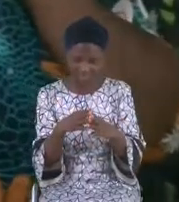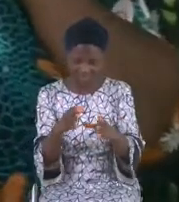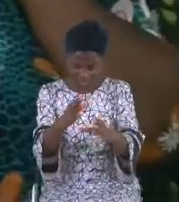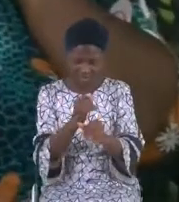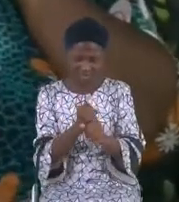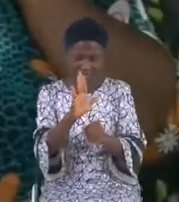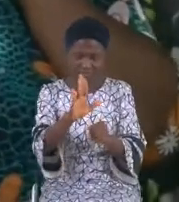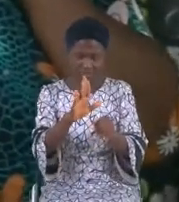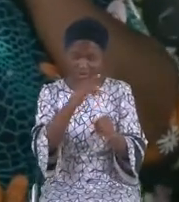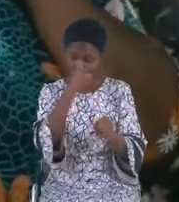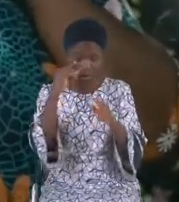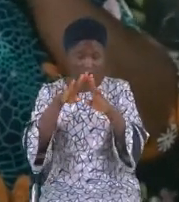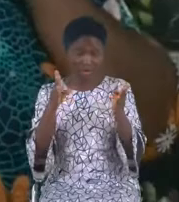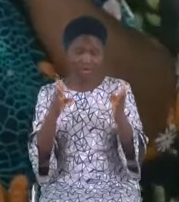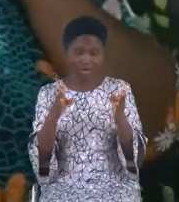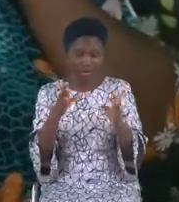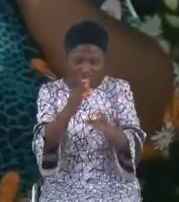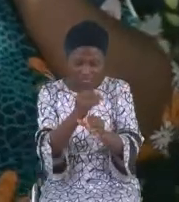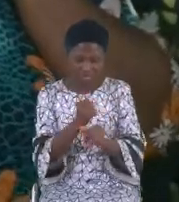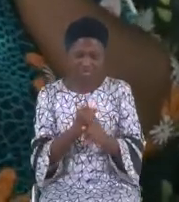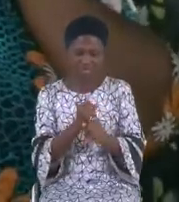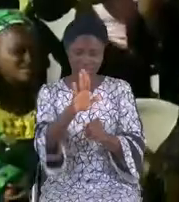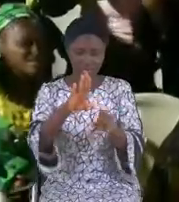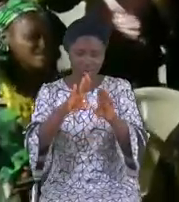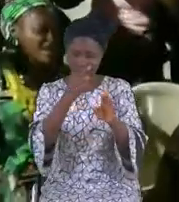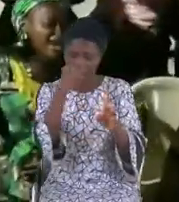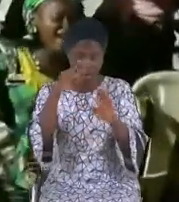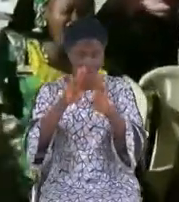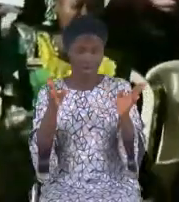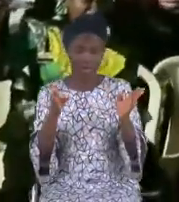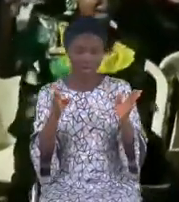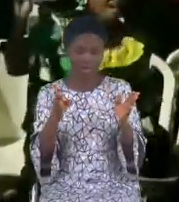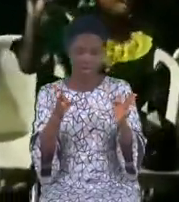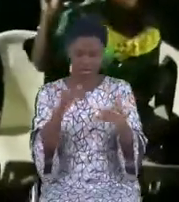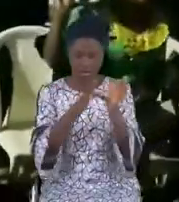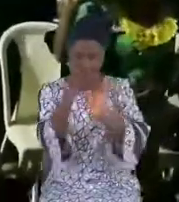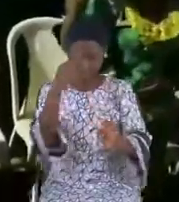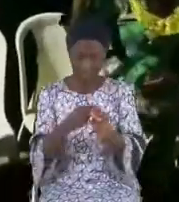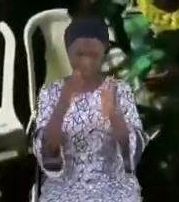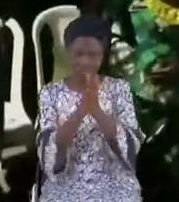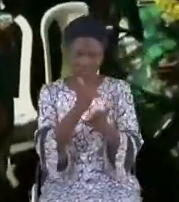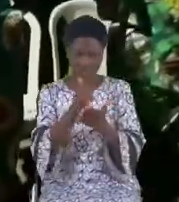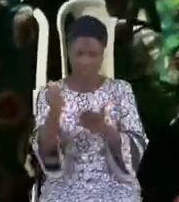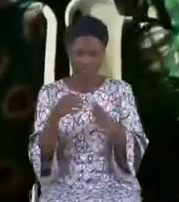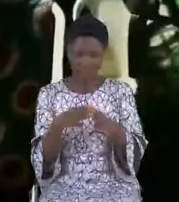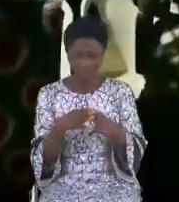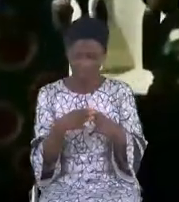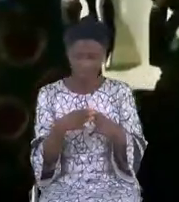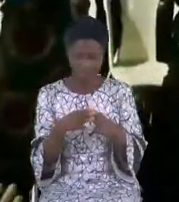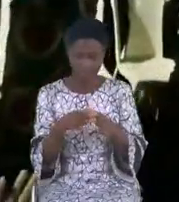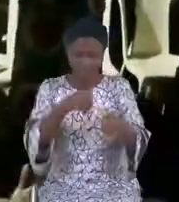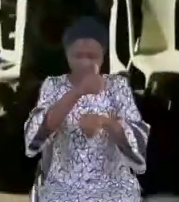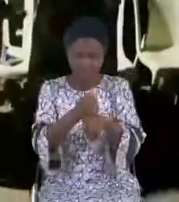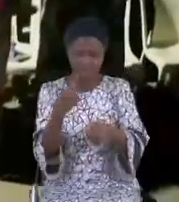sight receive your sight upon the opening of their eyes in